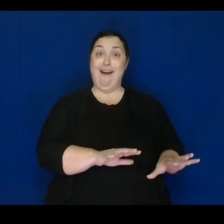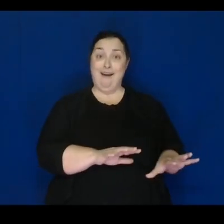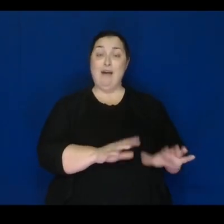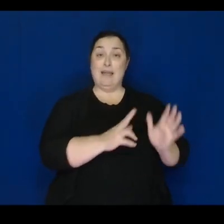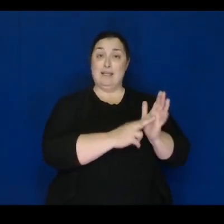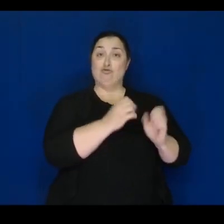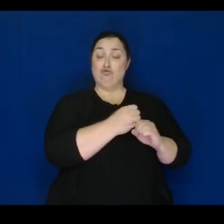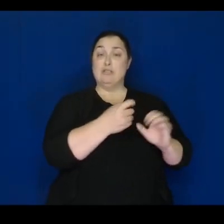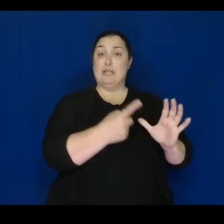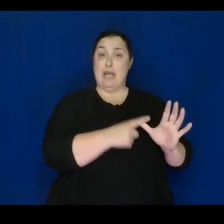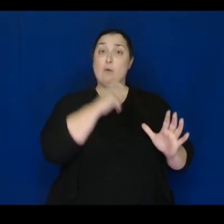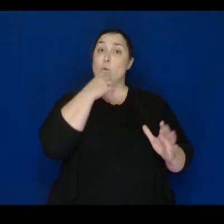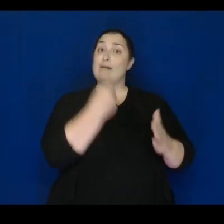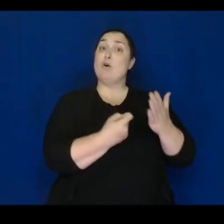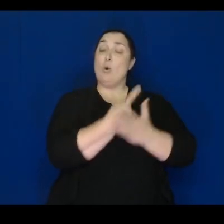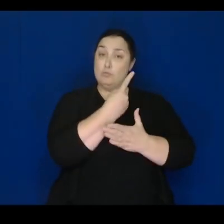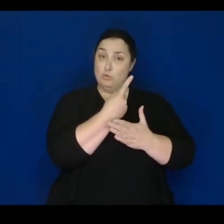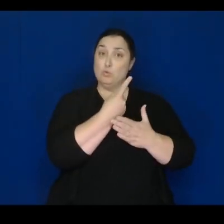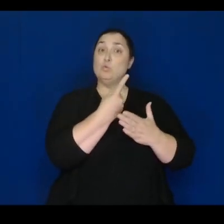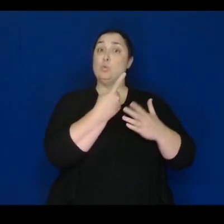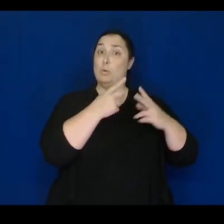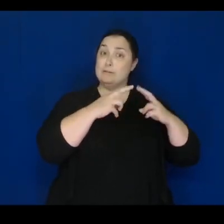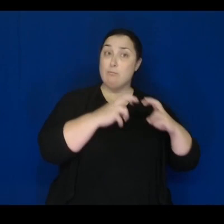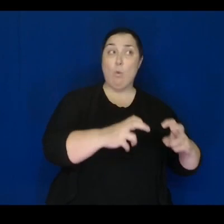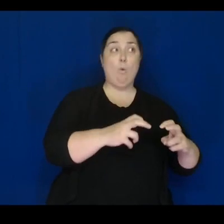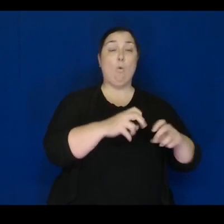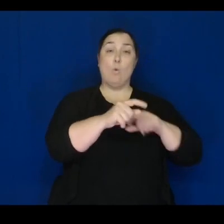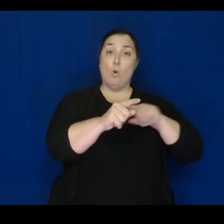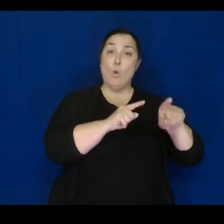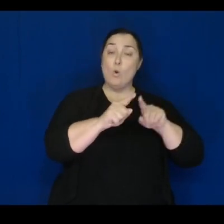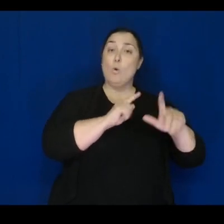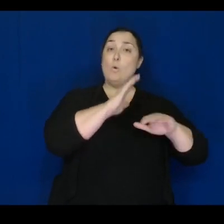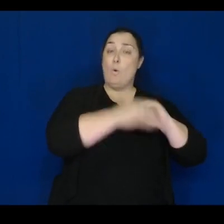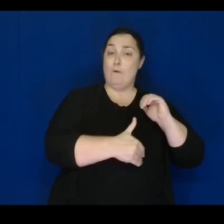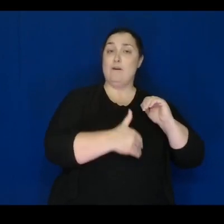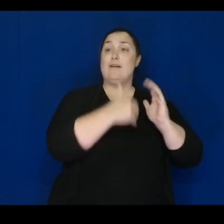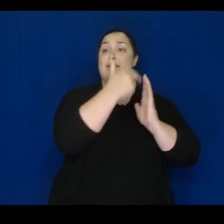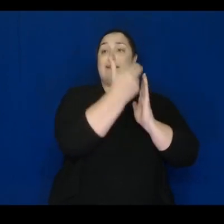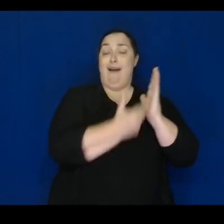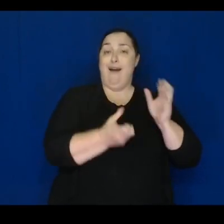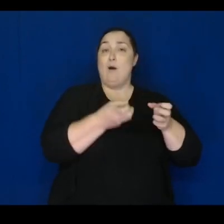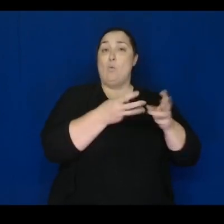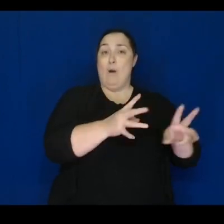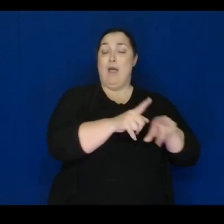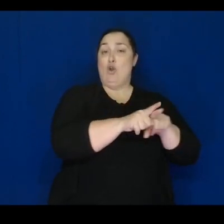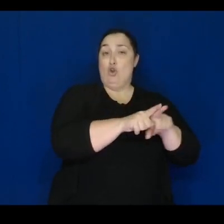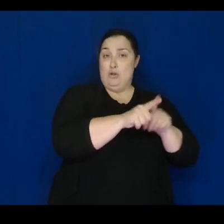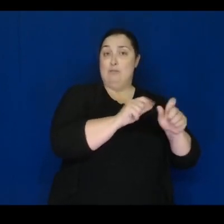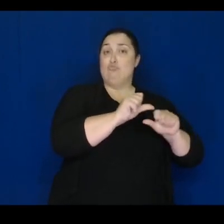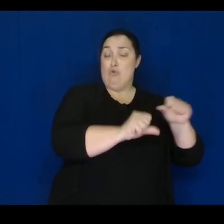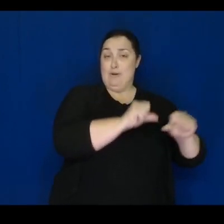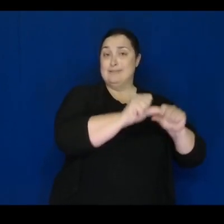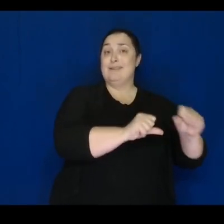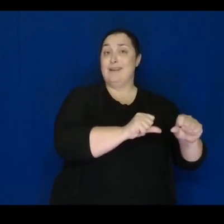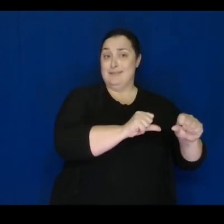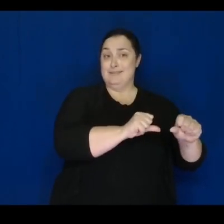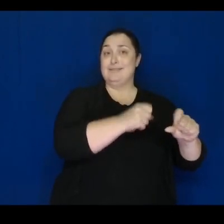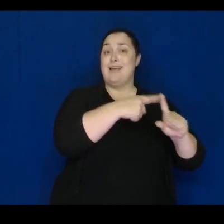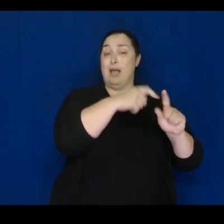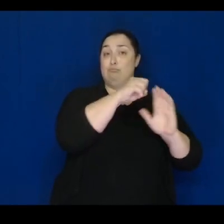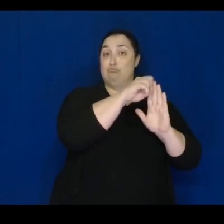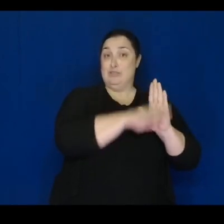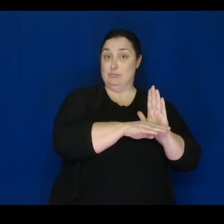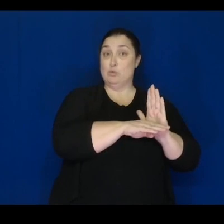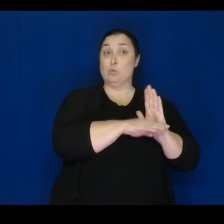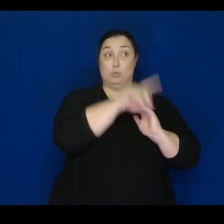Gallery, will have the opportunity to explore and to learn about the Artways learning process and principles